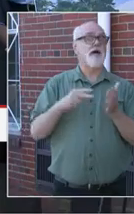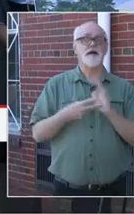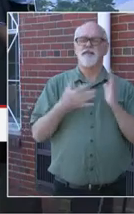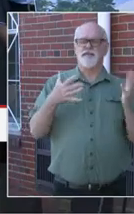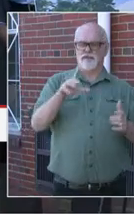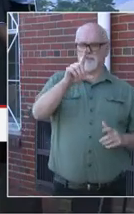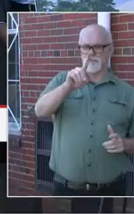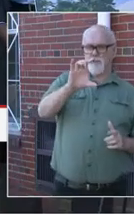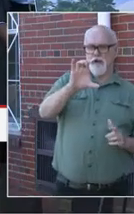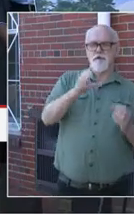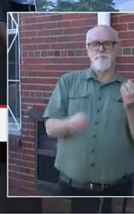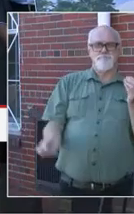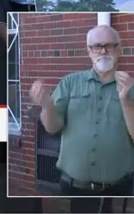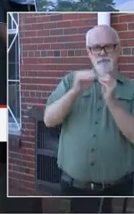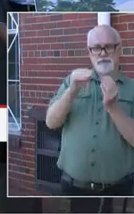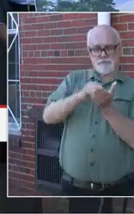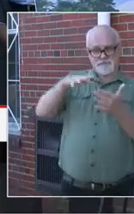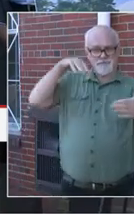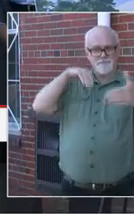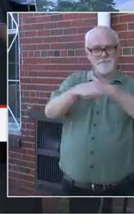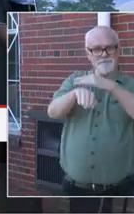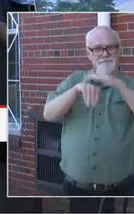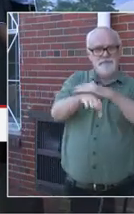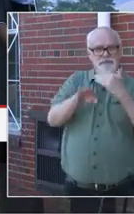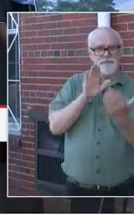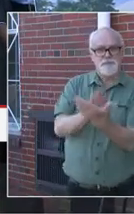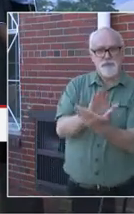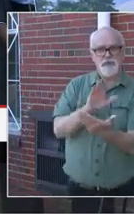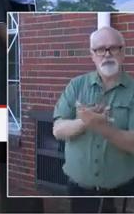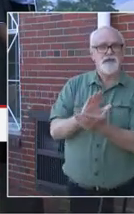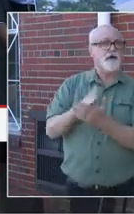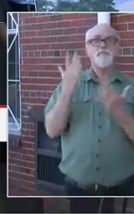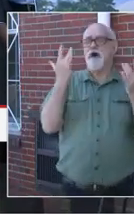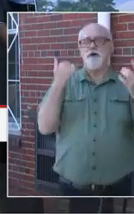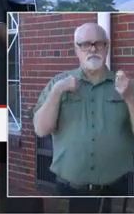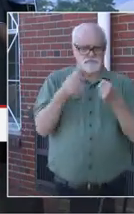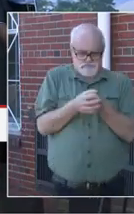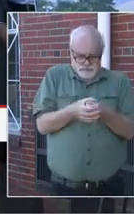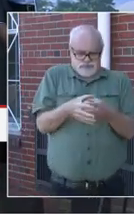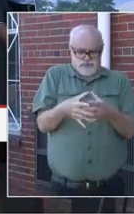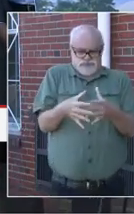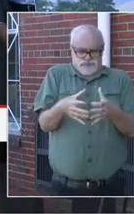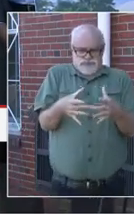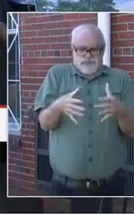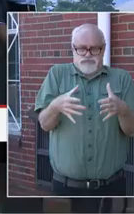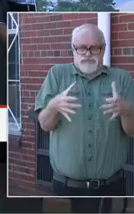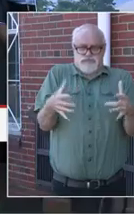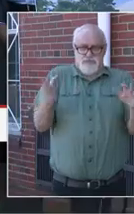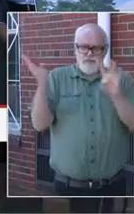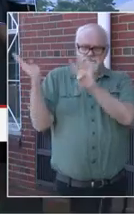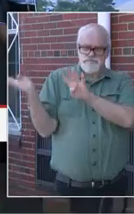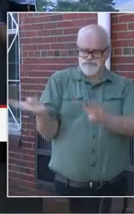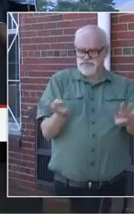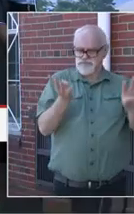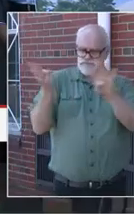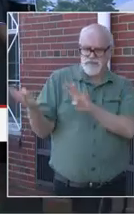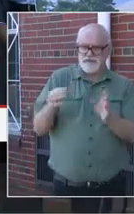additional students here at Burroughs because the demand keeps growing and growing. Thank you, Principal Jenkins.